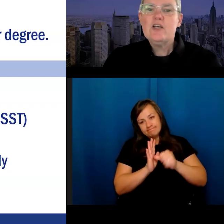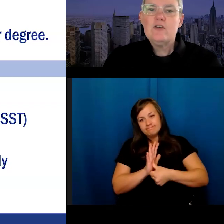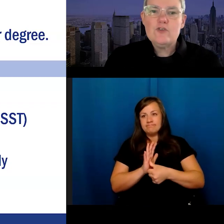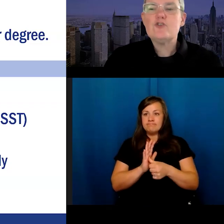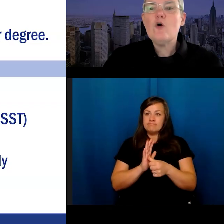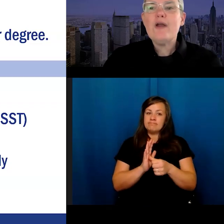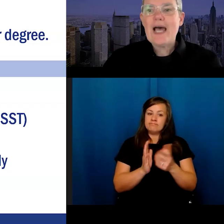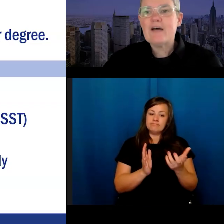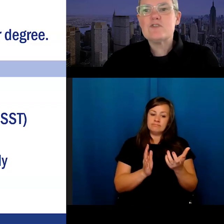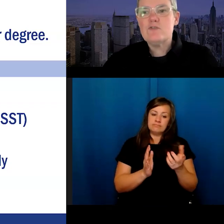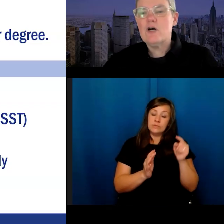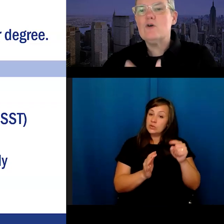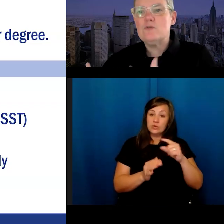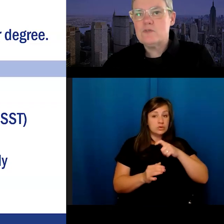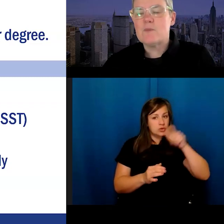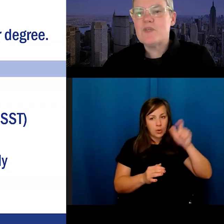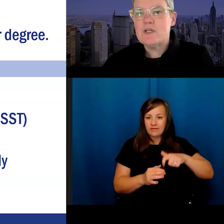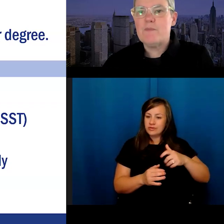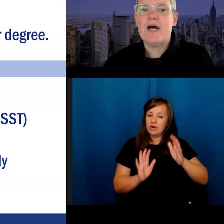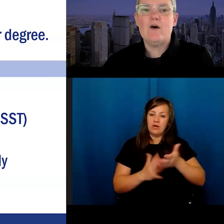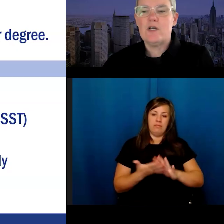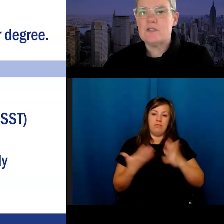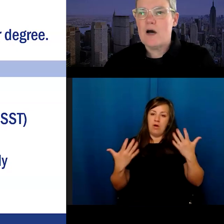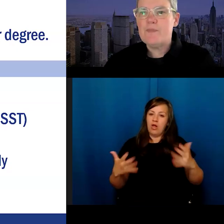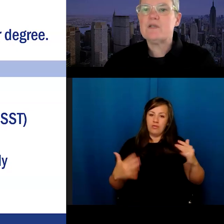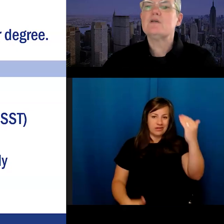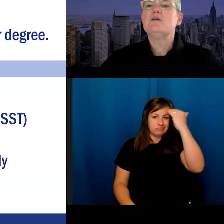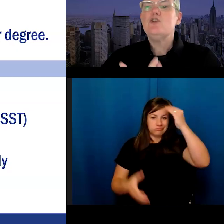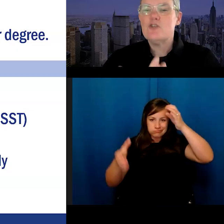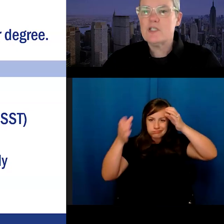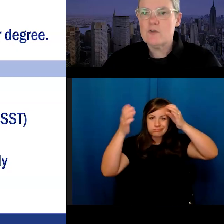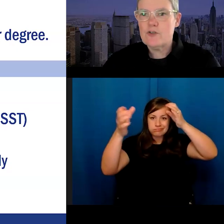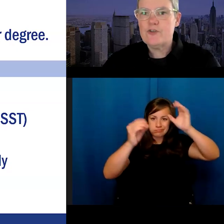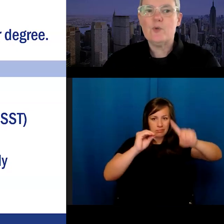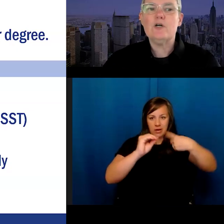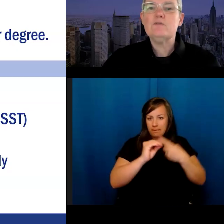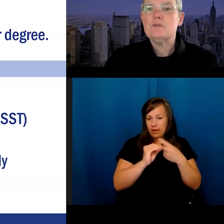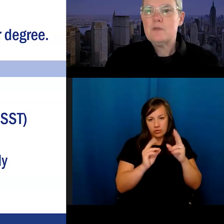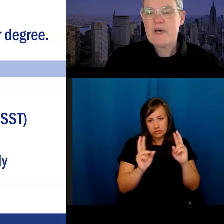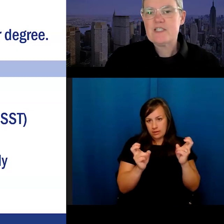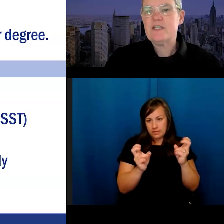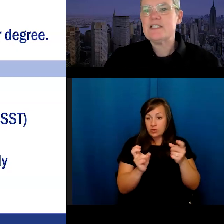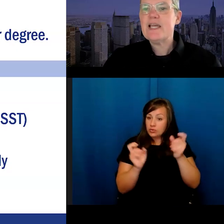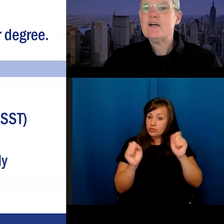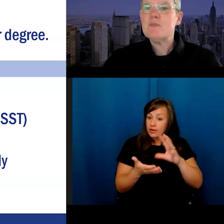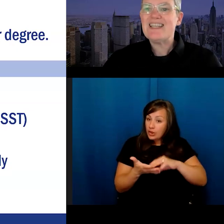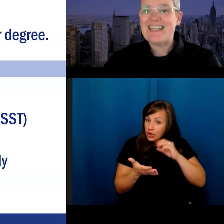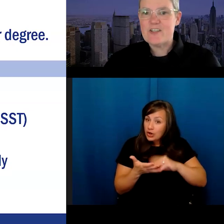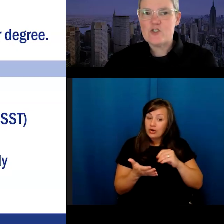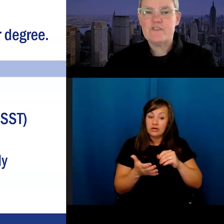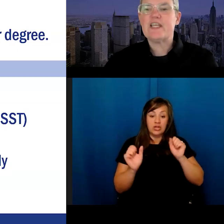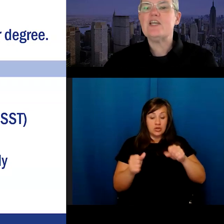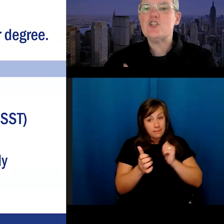is you don't have to know something about a topic. You can learn on your own, pass an